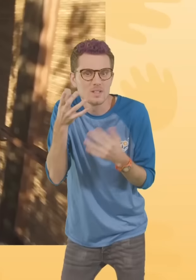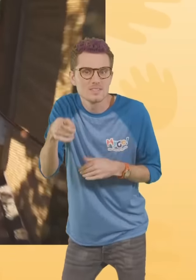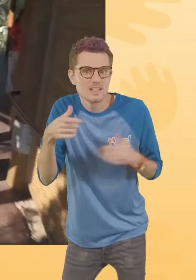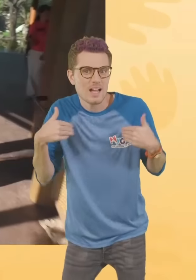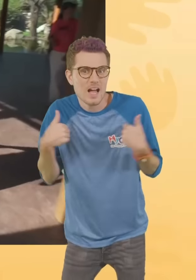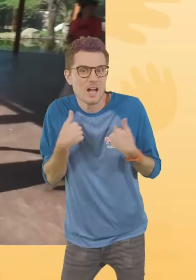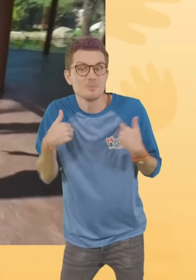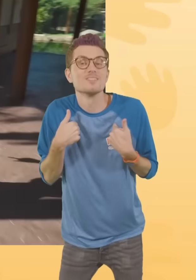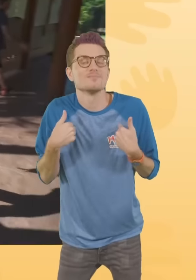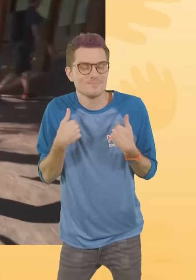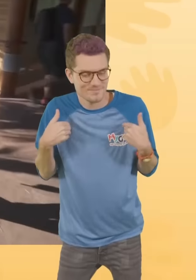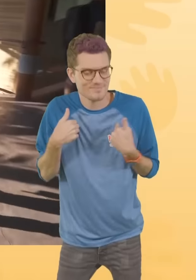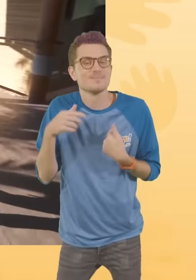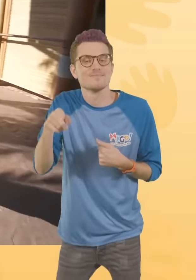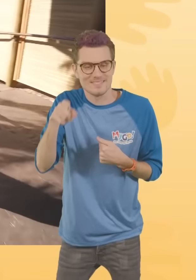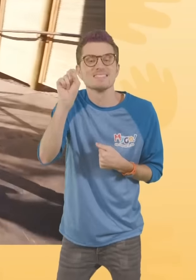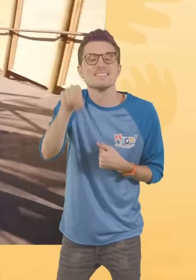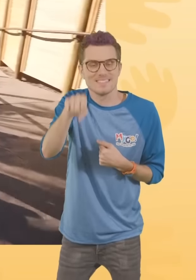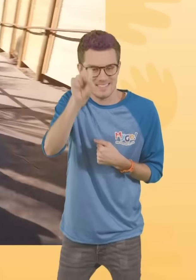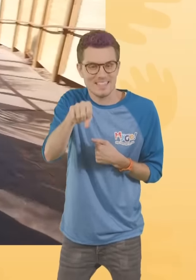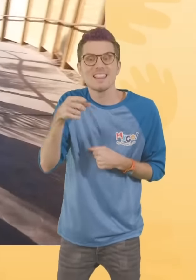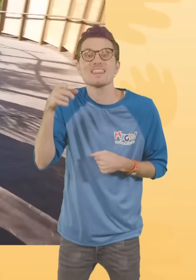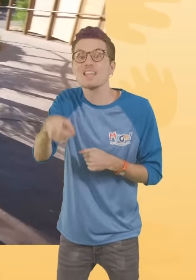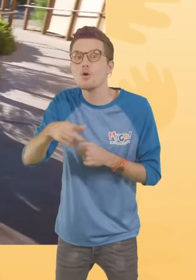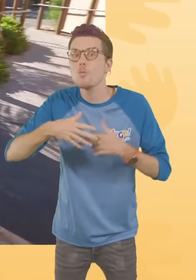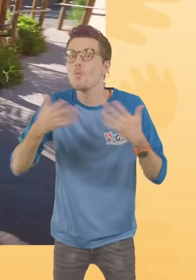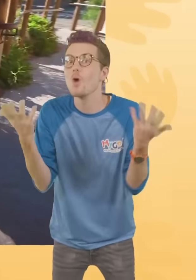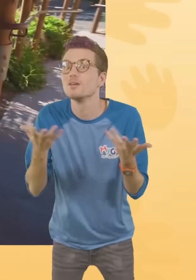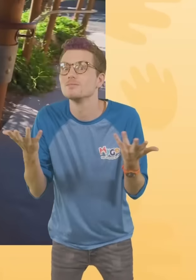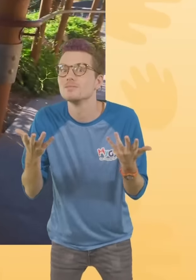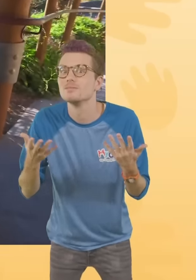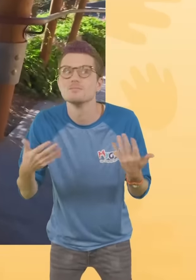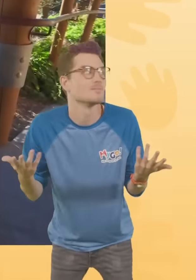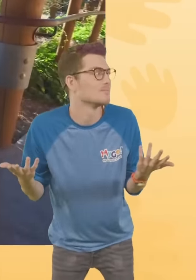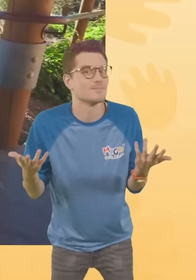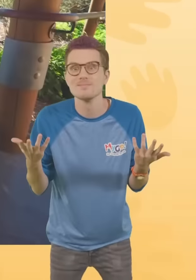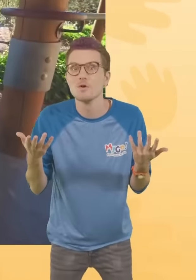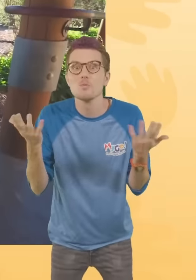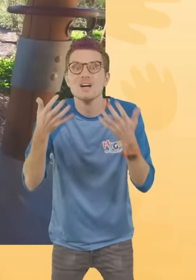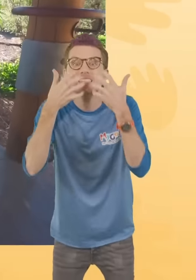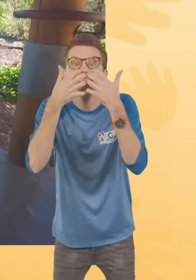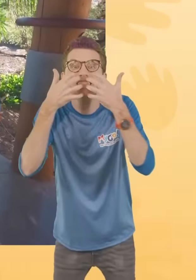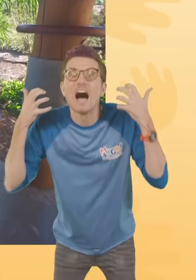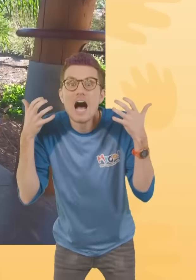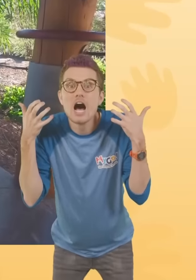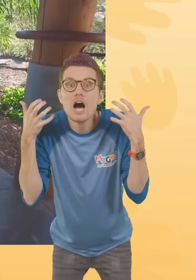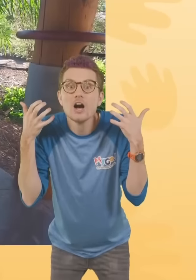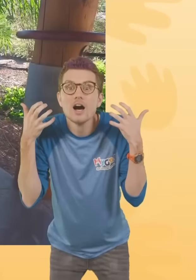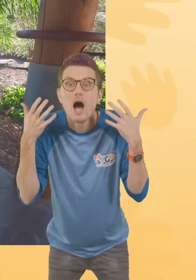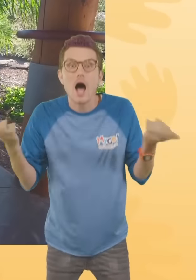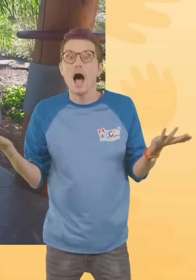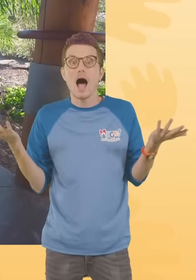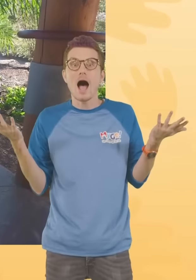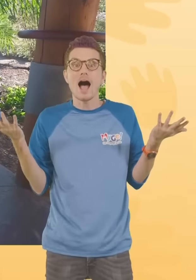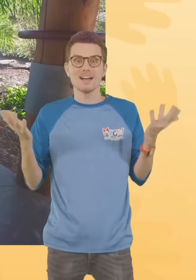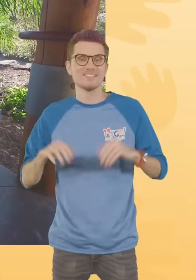Whoa. Look at this. Do you know what animal this is? Yeah, this is a